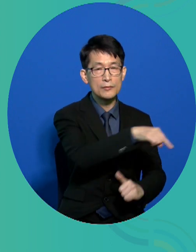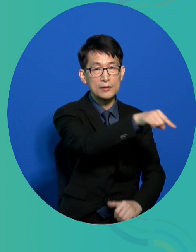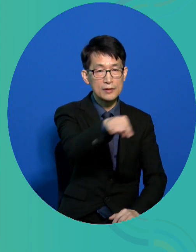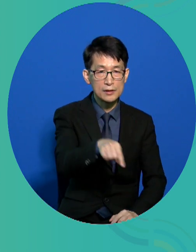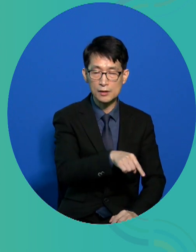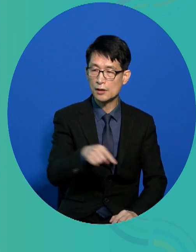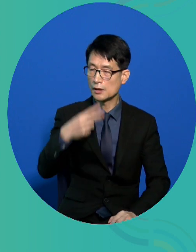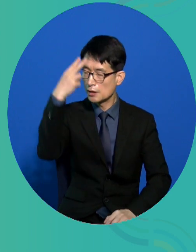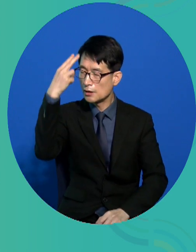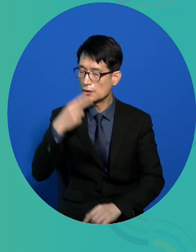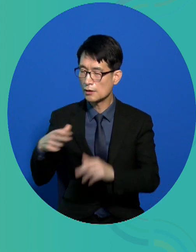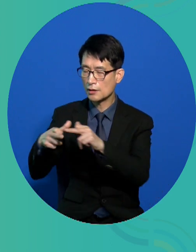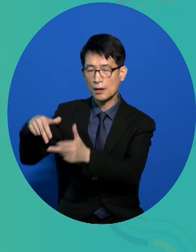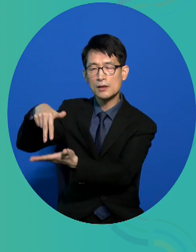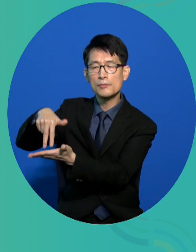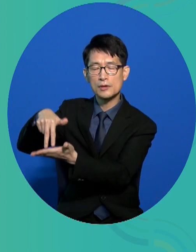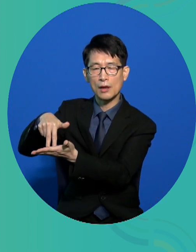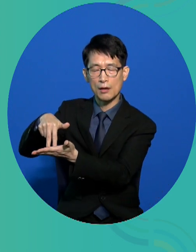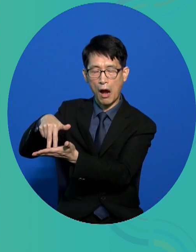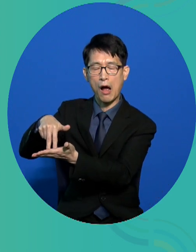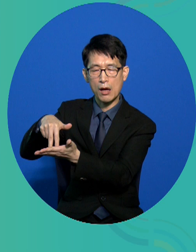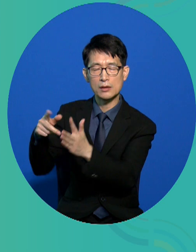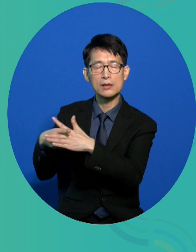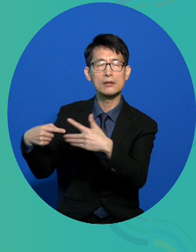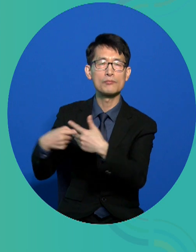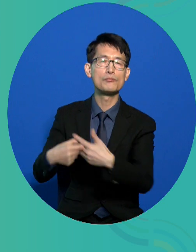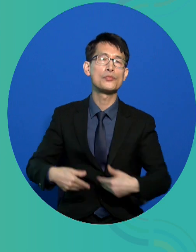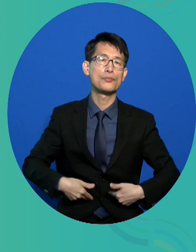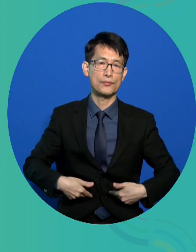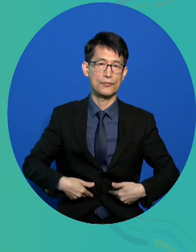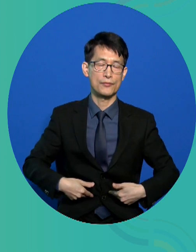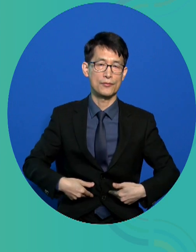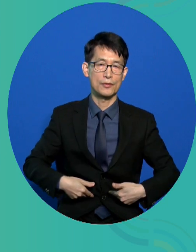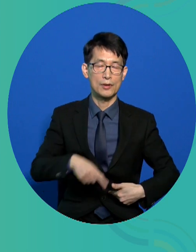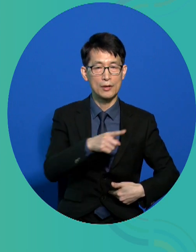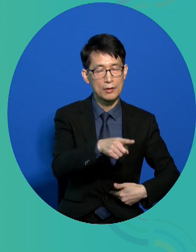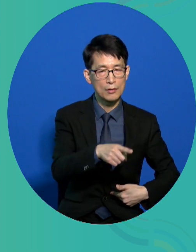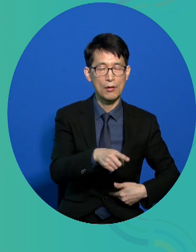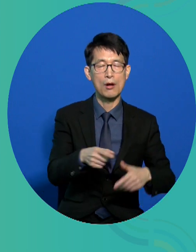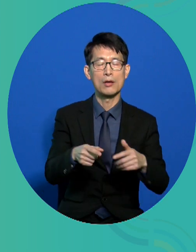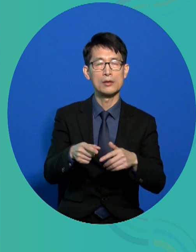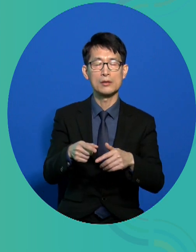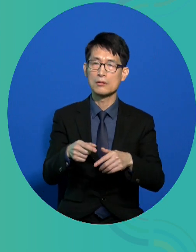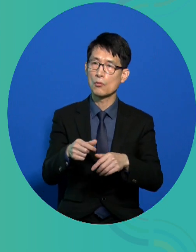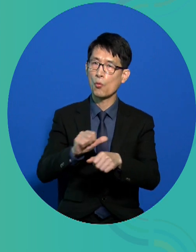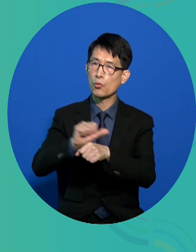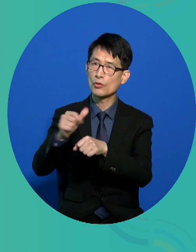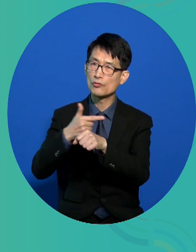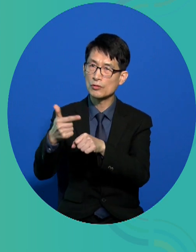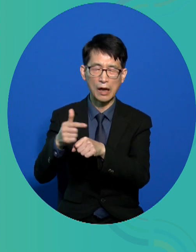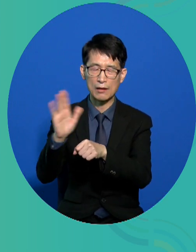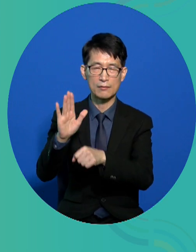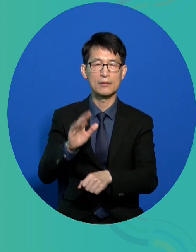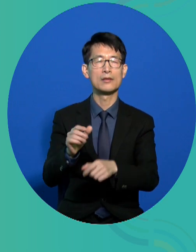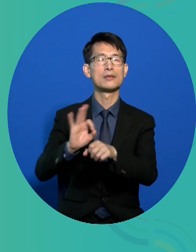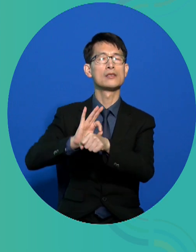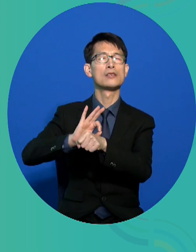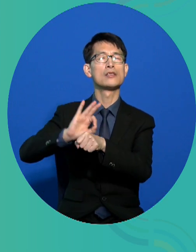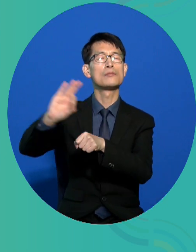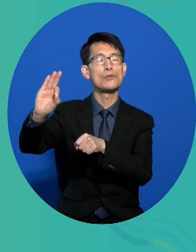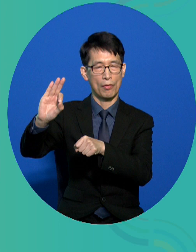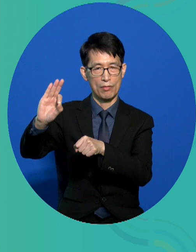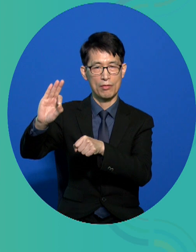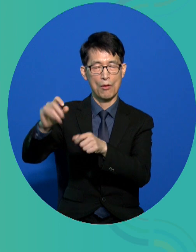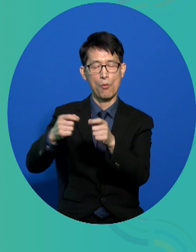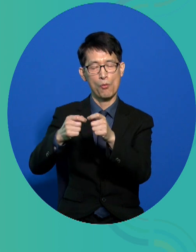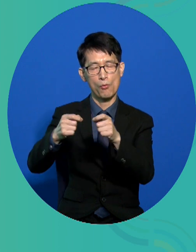has said that we need to have this innovation mindset as we approach this issue of the right to mobility. And particularly